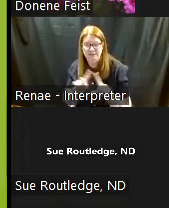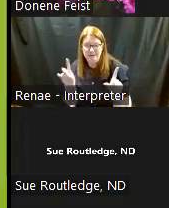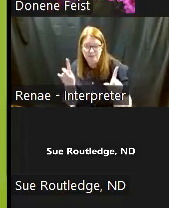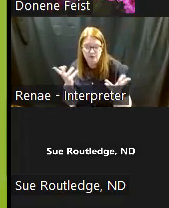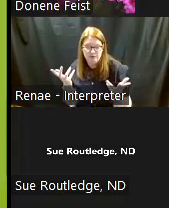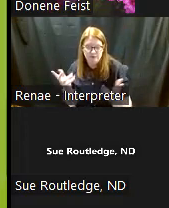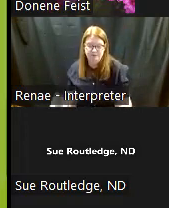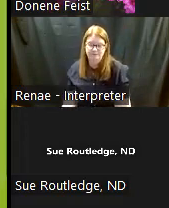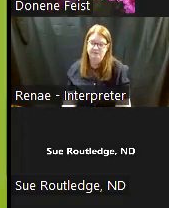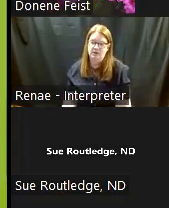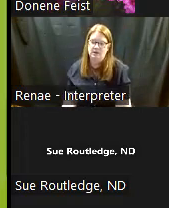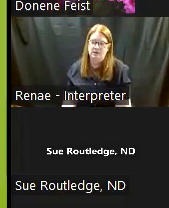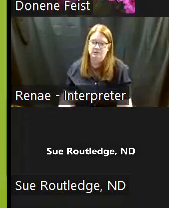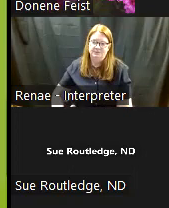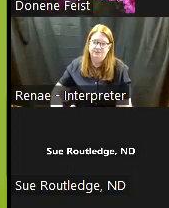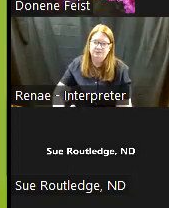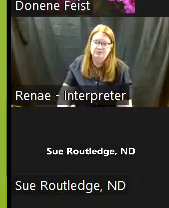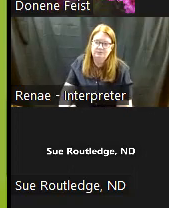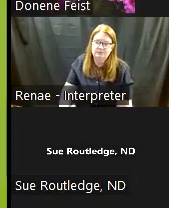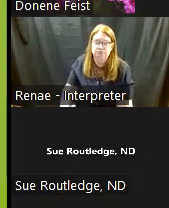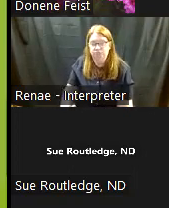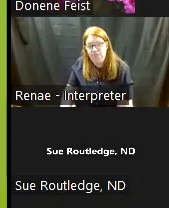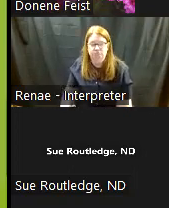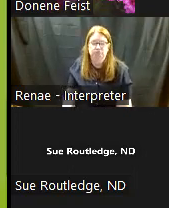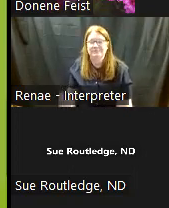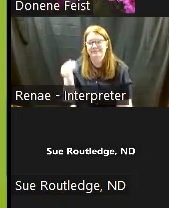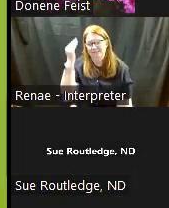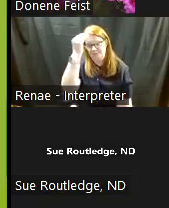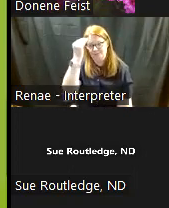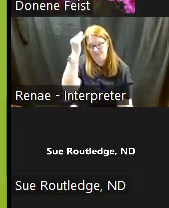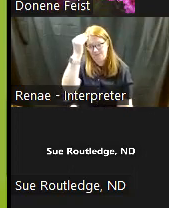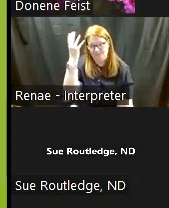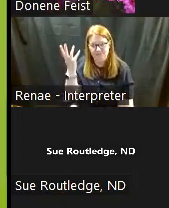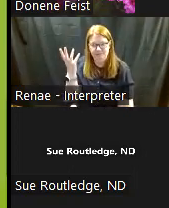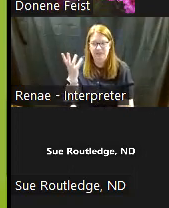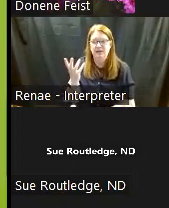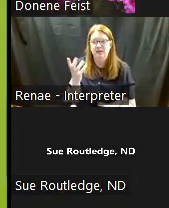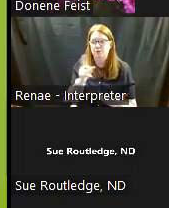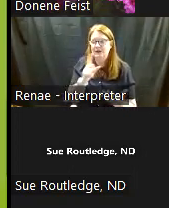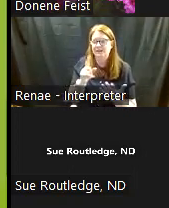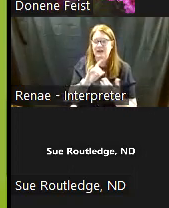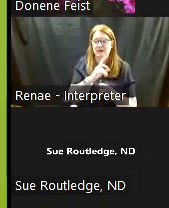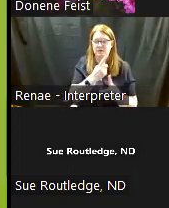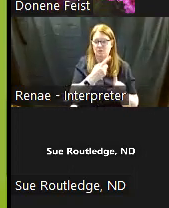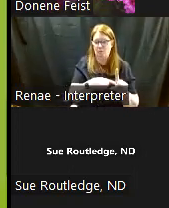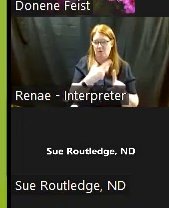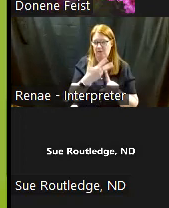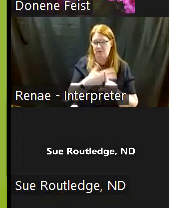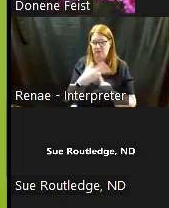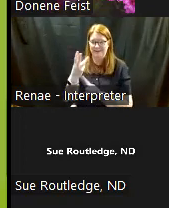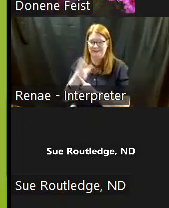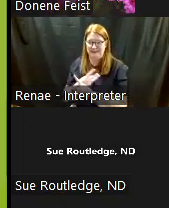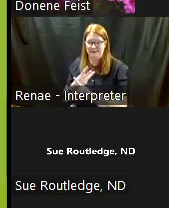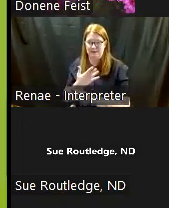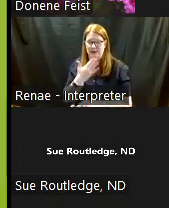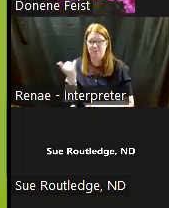that sooner. So, thinking through just the model of 1 through 6, it's really important. If you want to have the best and